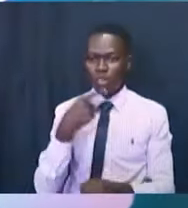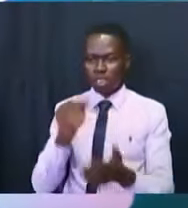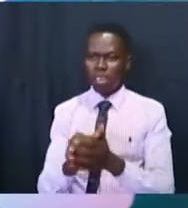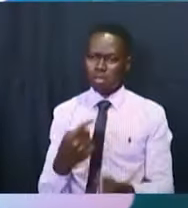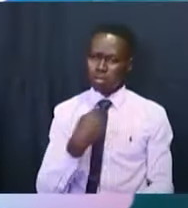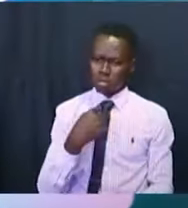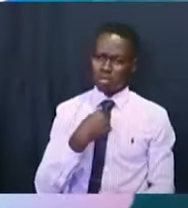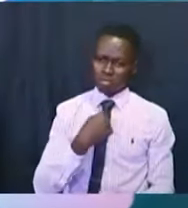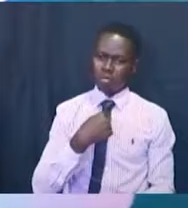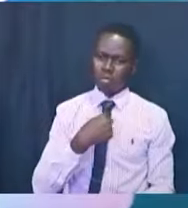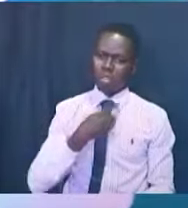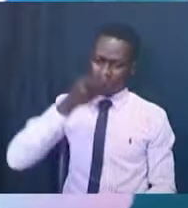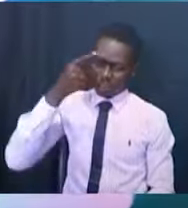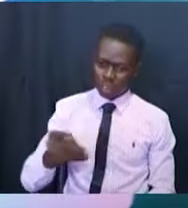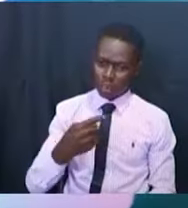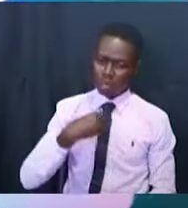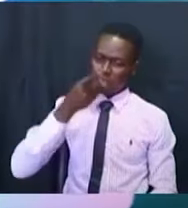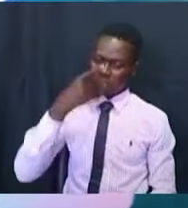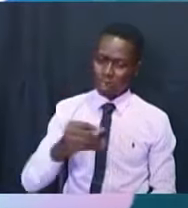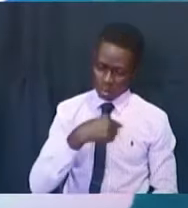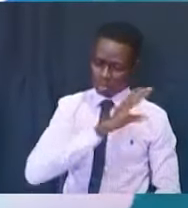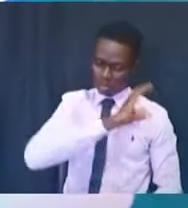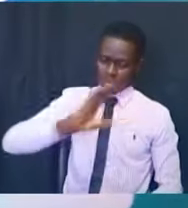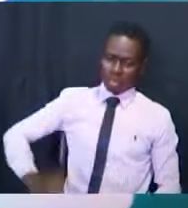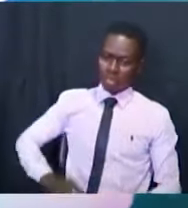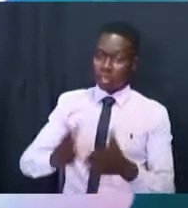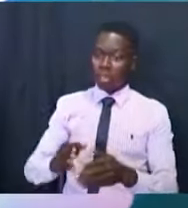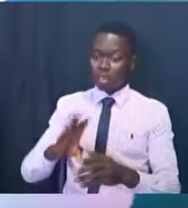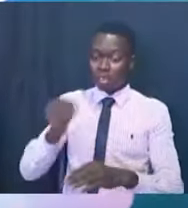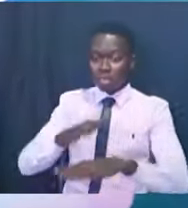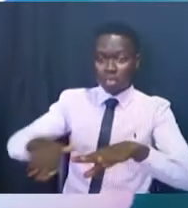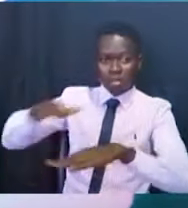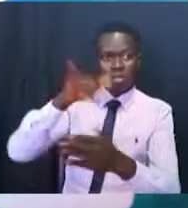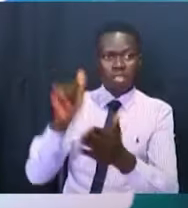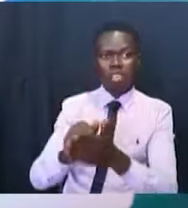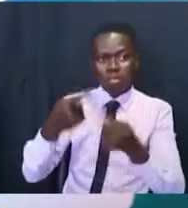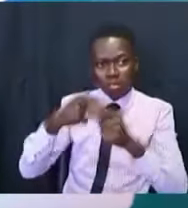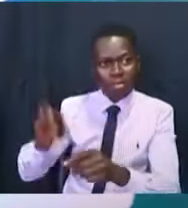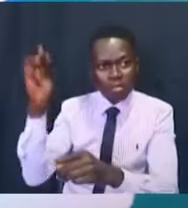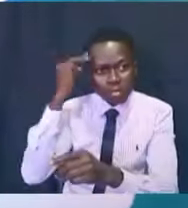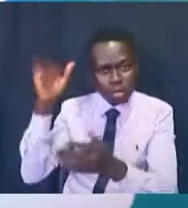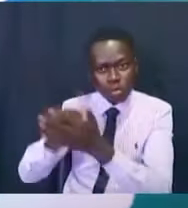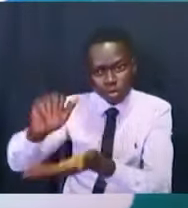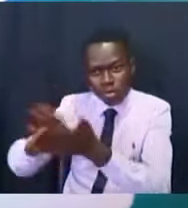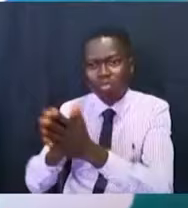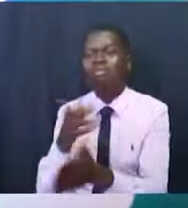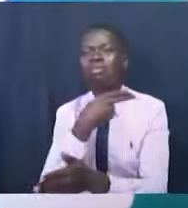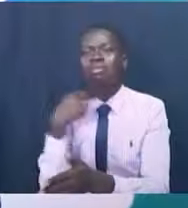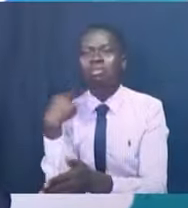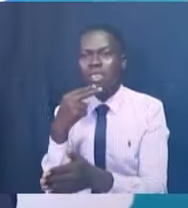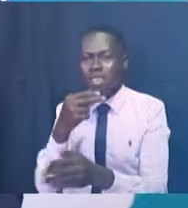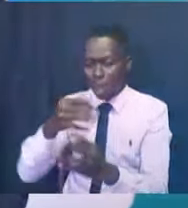was. And up to today, I will declare who I am. And beyond that, I tried in my mind to be the pastor among